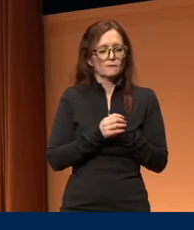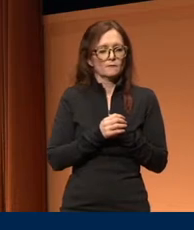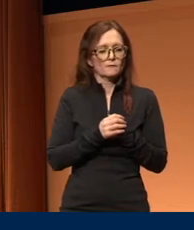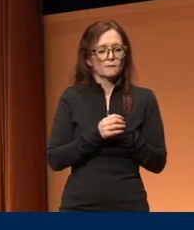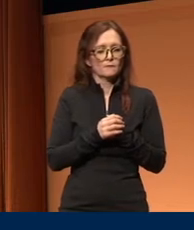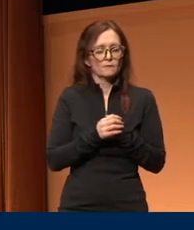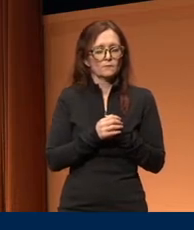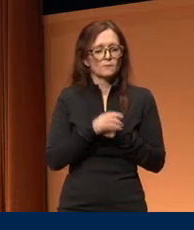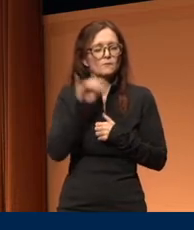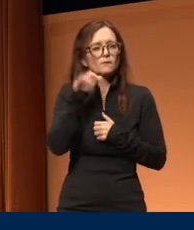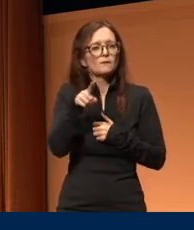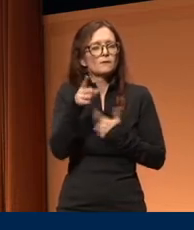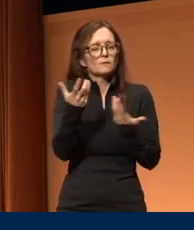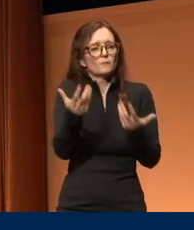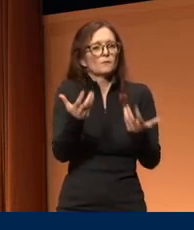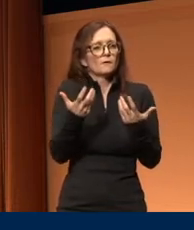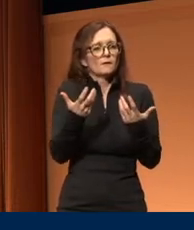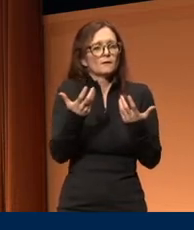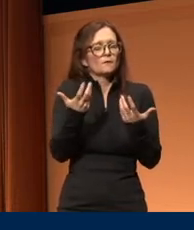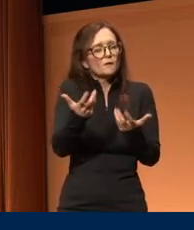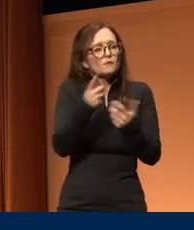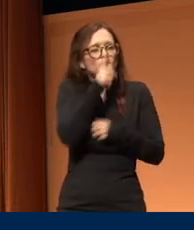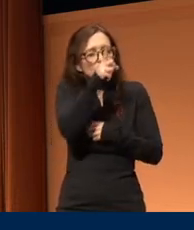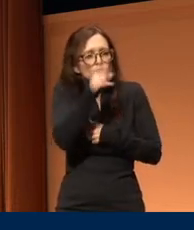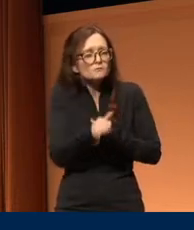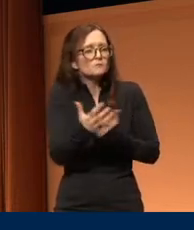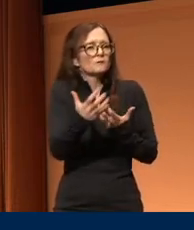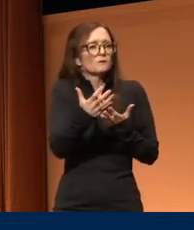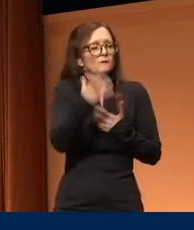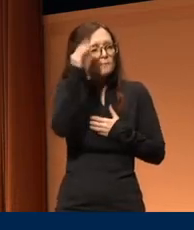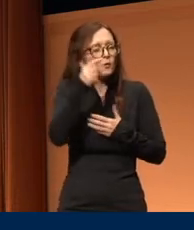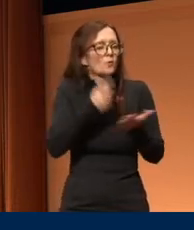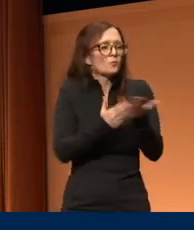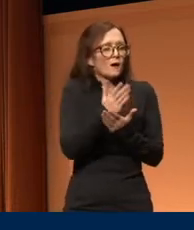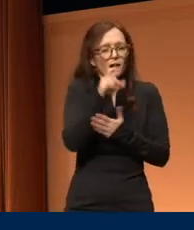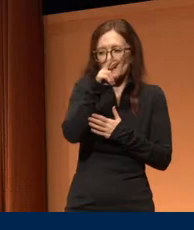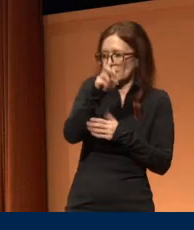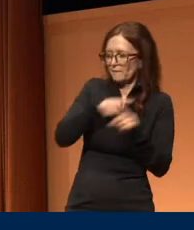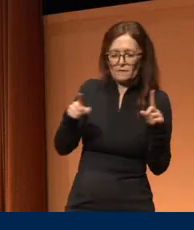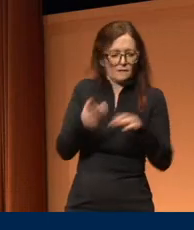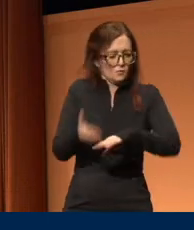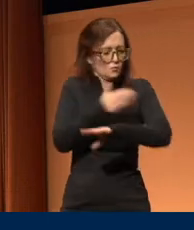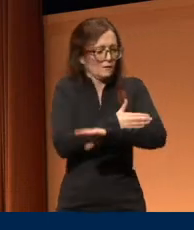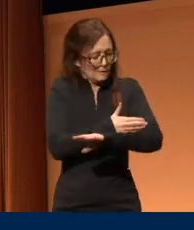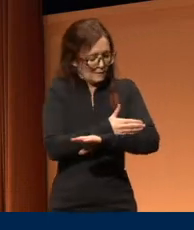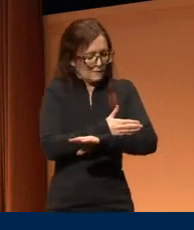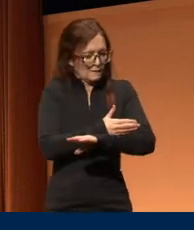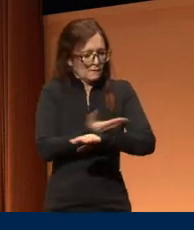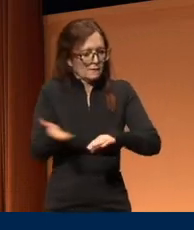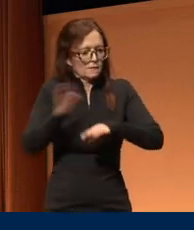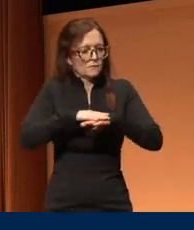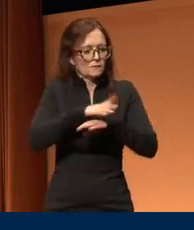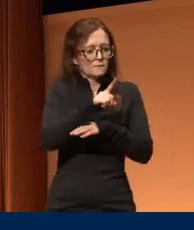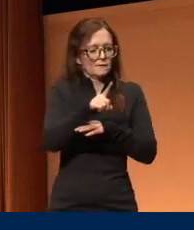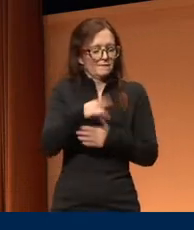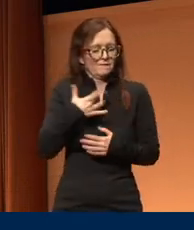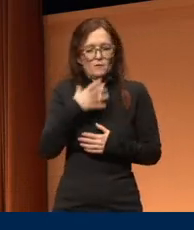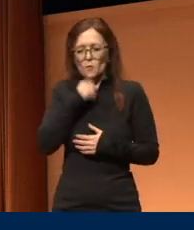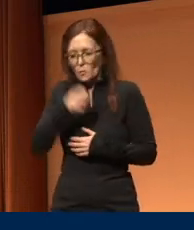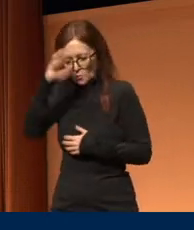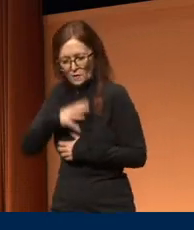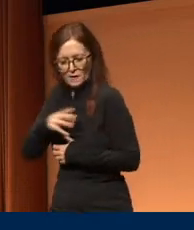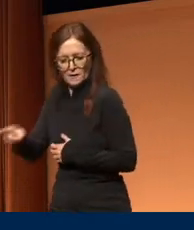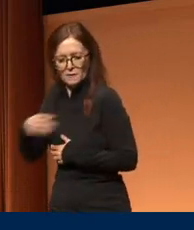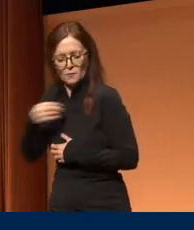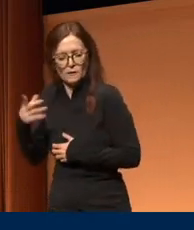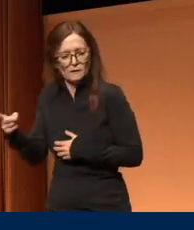throw Chris out of the window for speaking up for his right to love, and Chris went from fearing older white men like Finn Barr